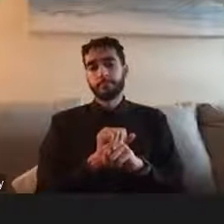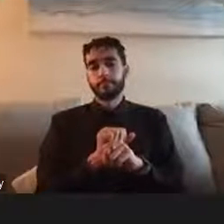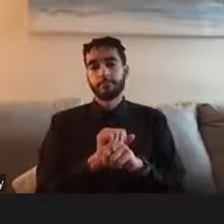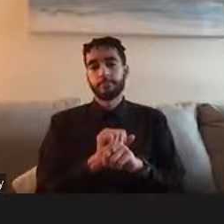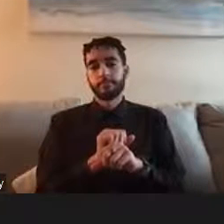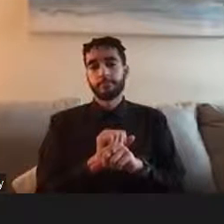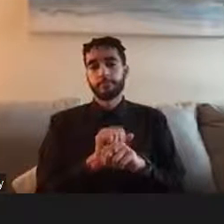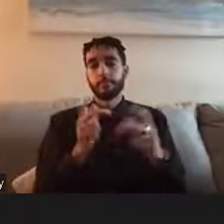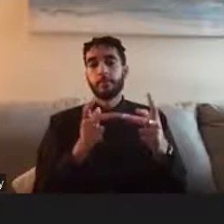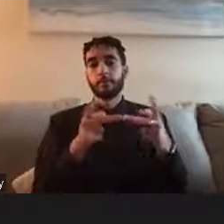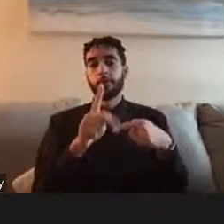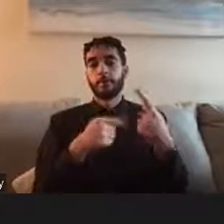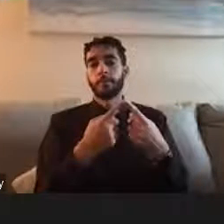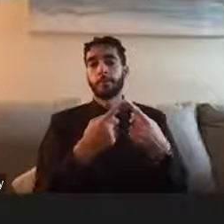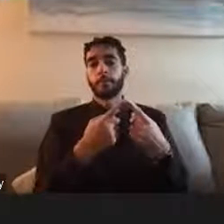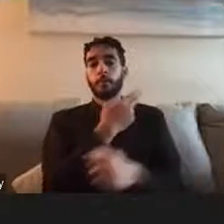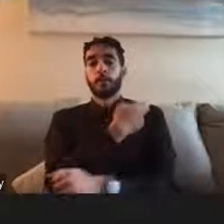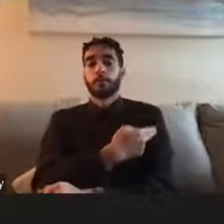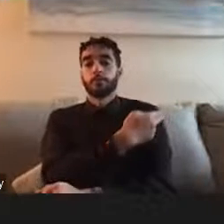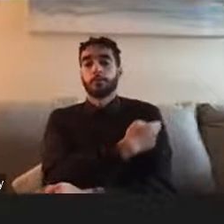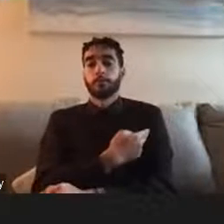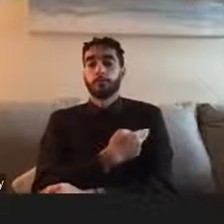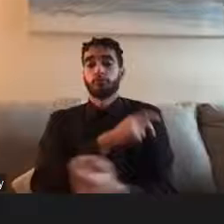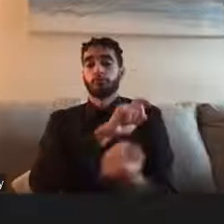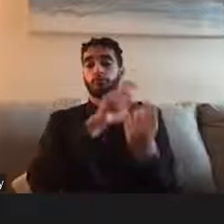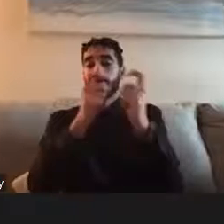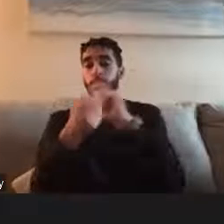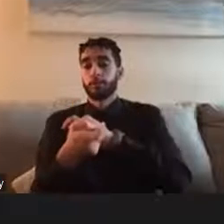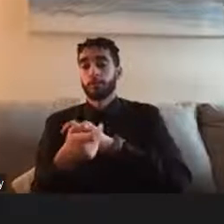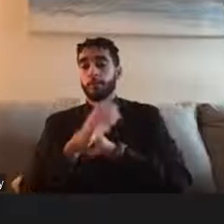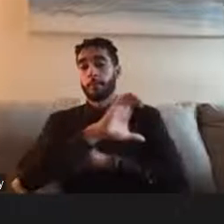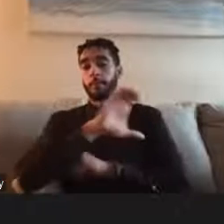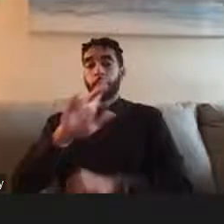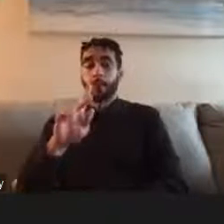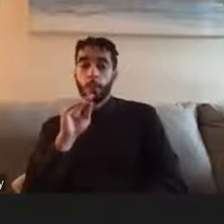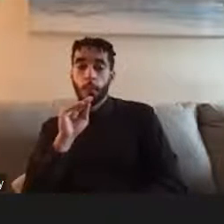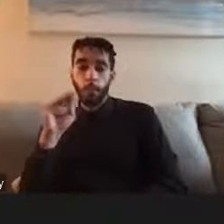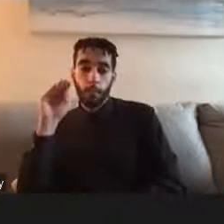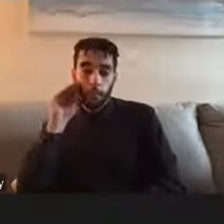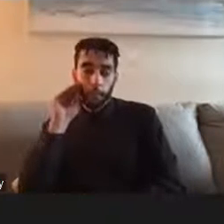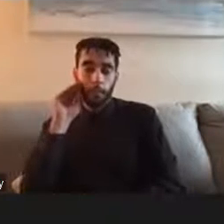about hospital transitions. So, you know, I'm just thinking in the master plan for